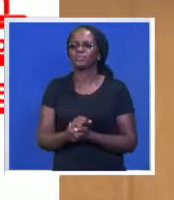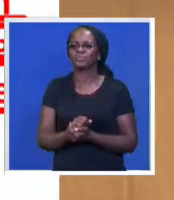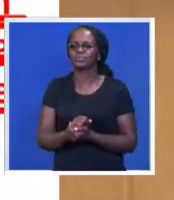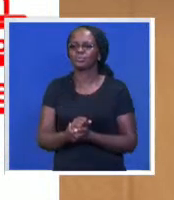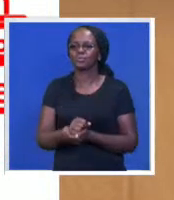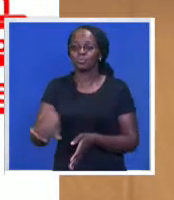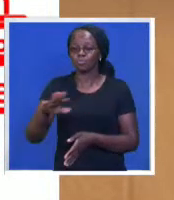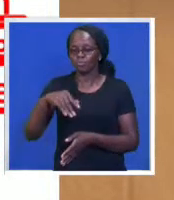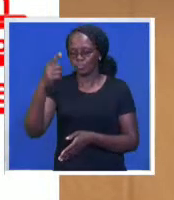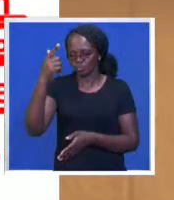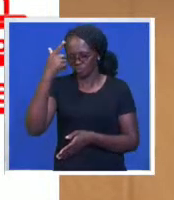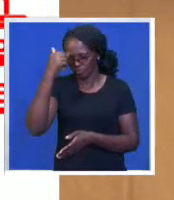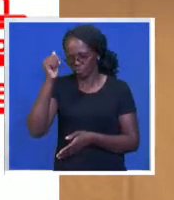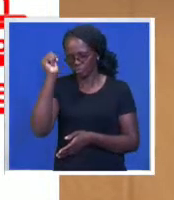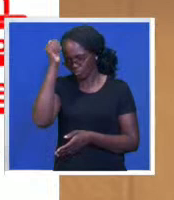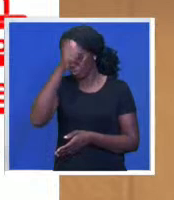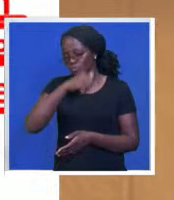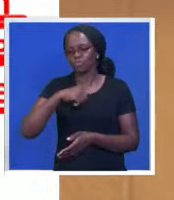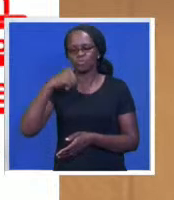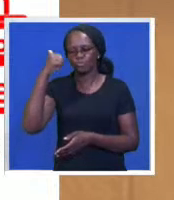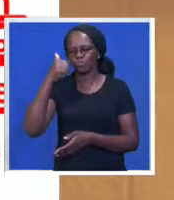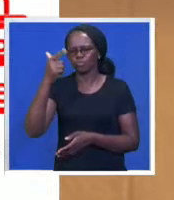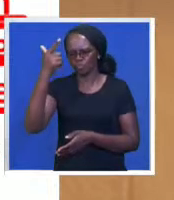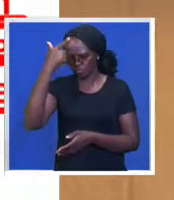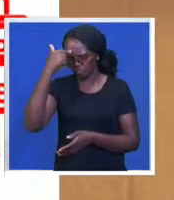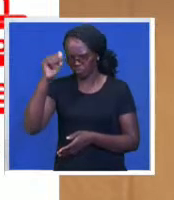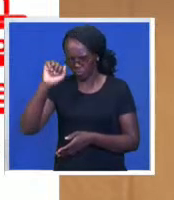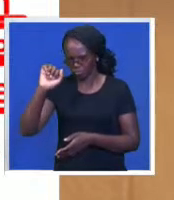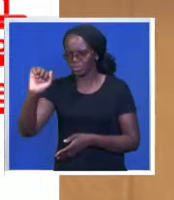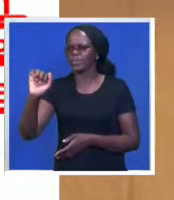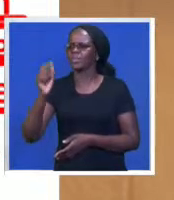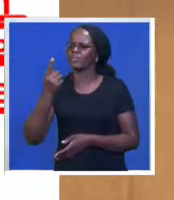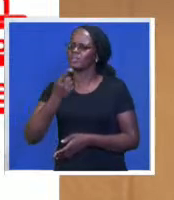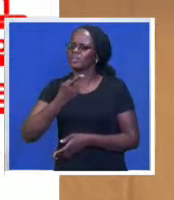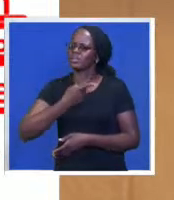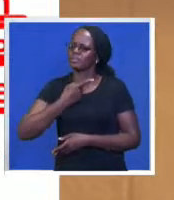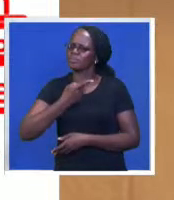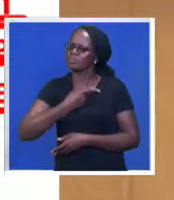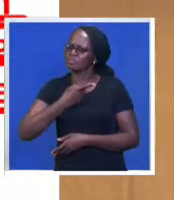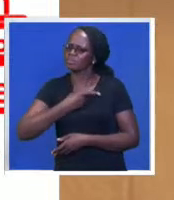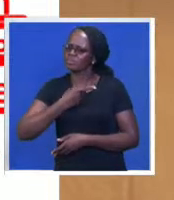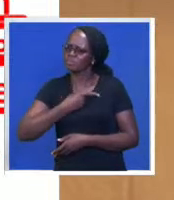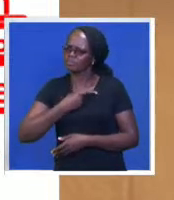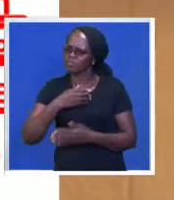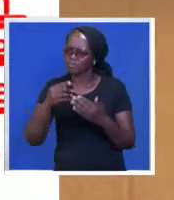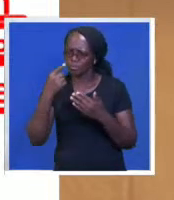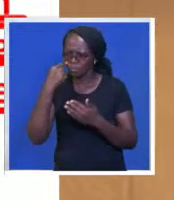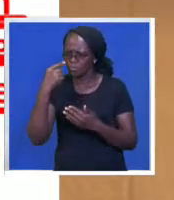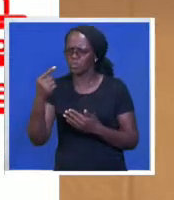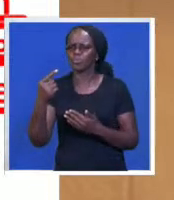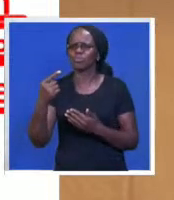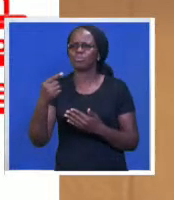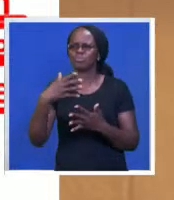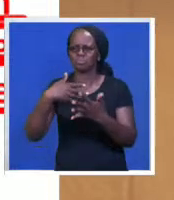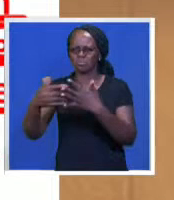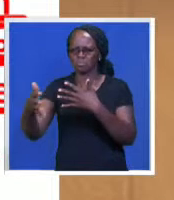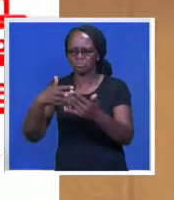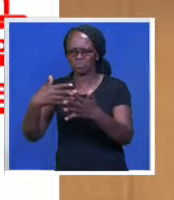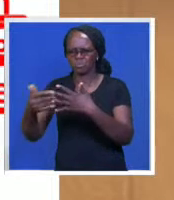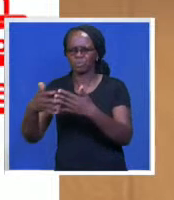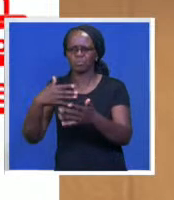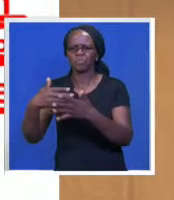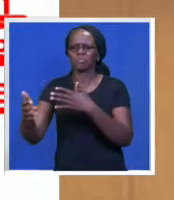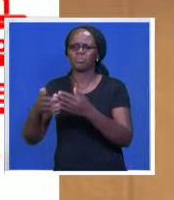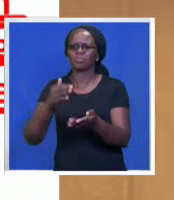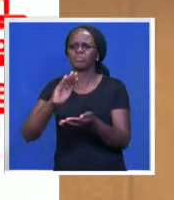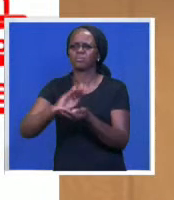able to do his own, or he's able to take care of his own creation. He's able to do anything he wants with his own